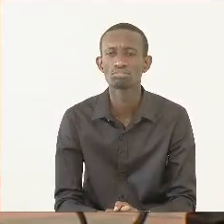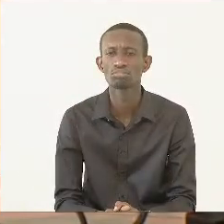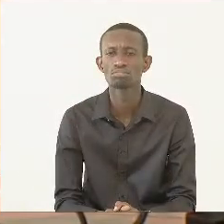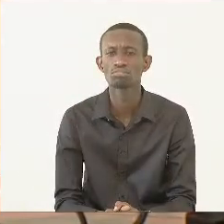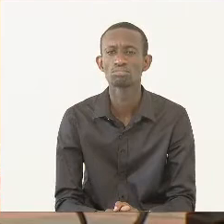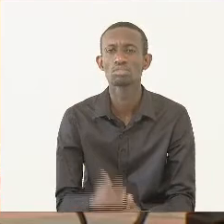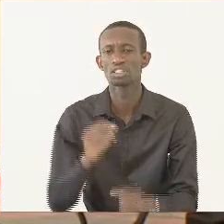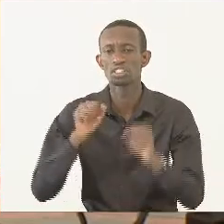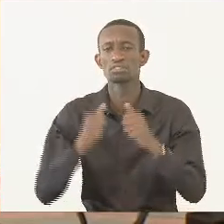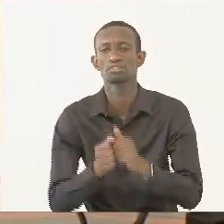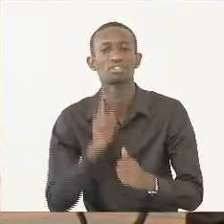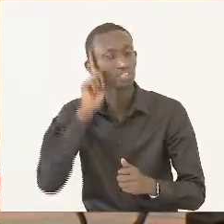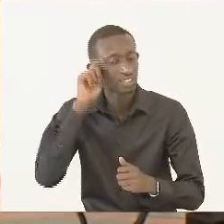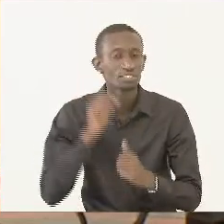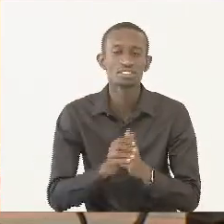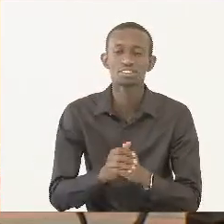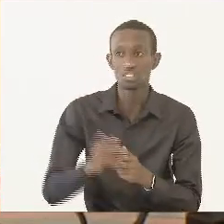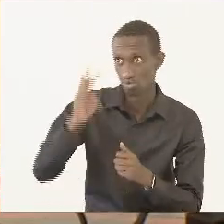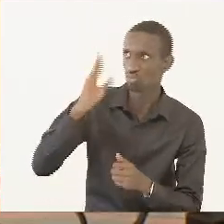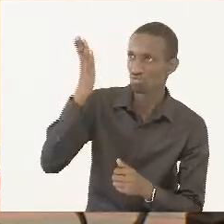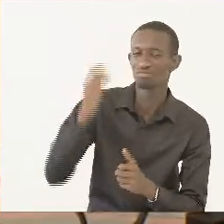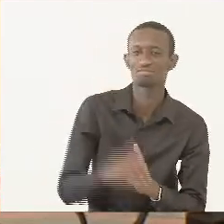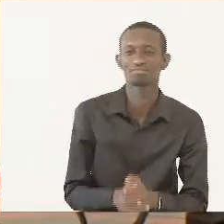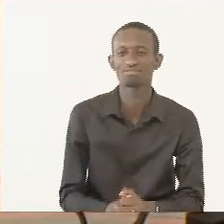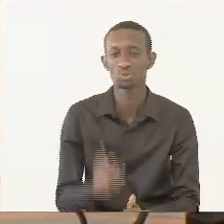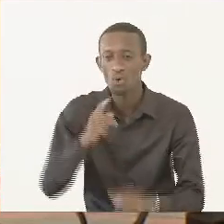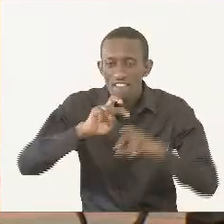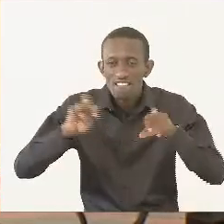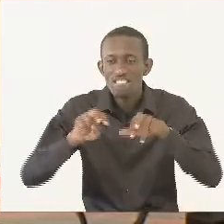Yeah, I think the answer is there, so find it.